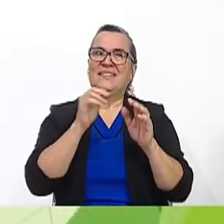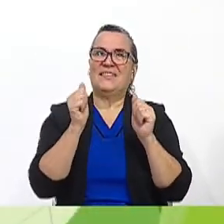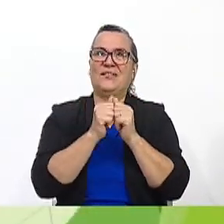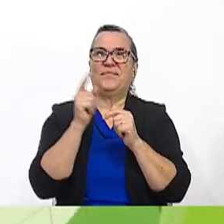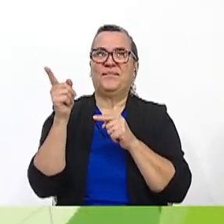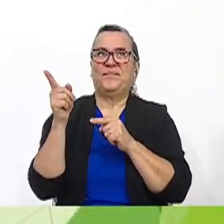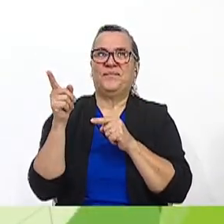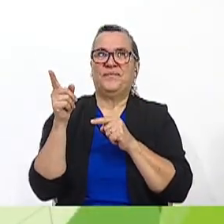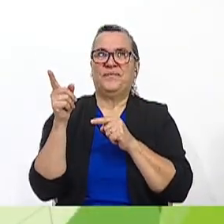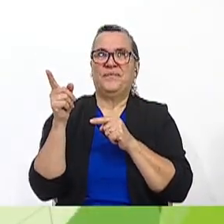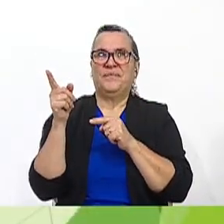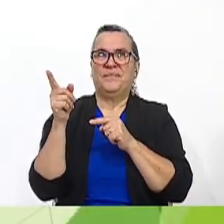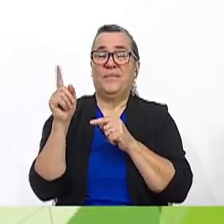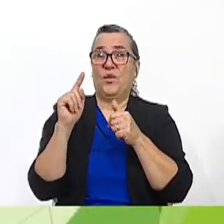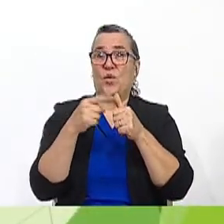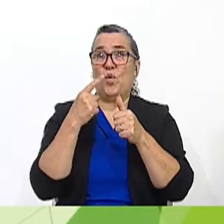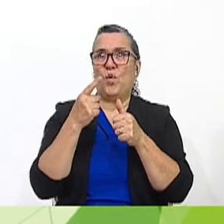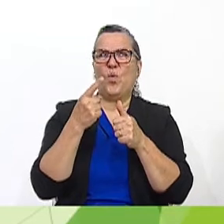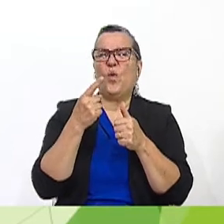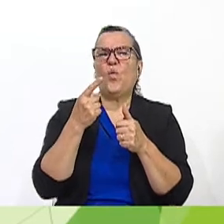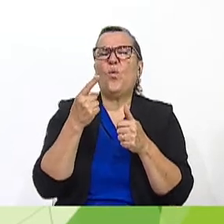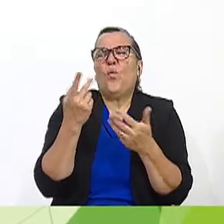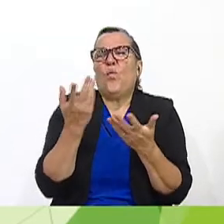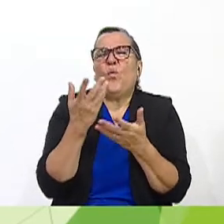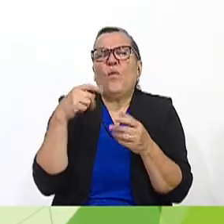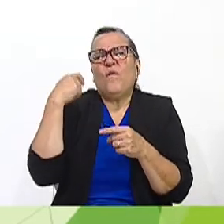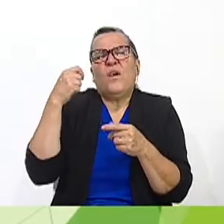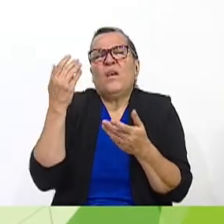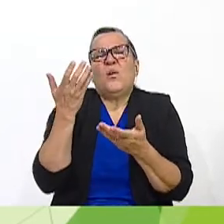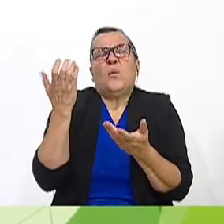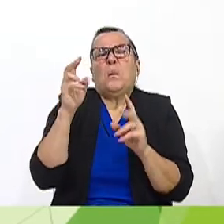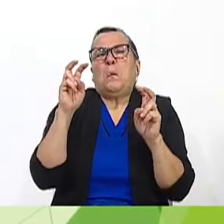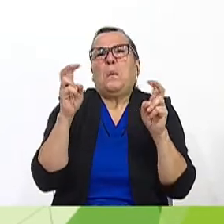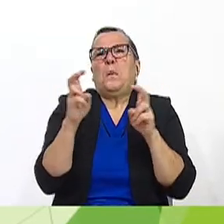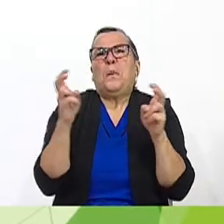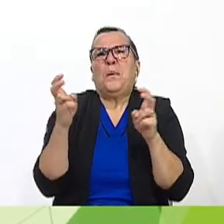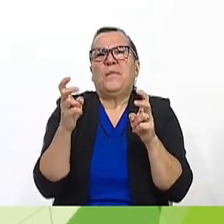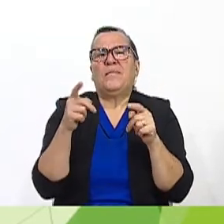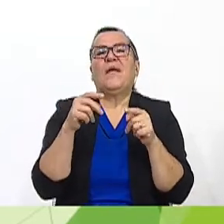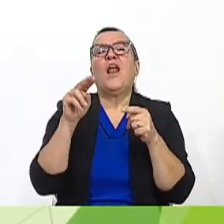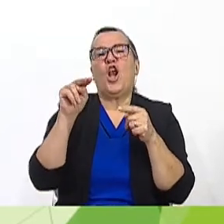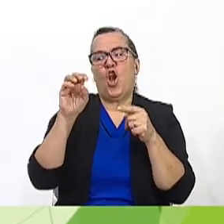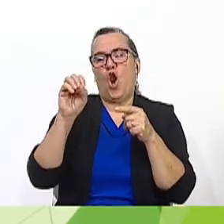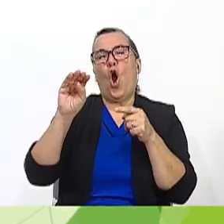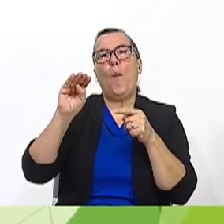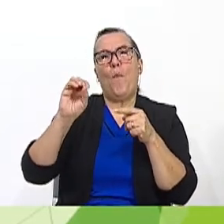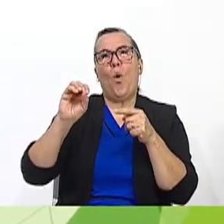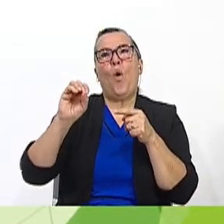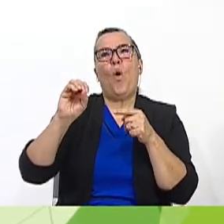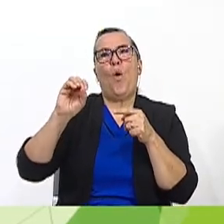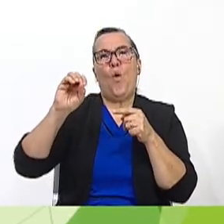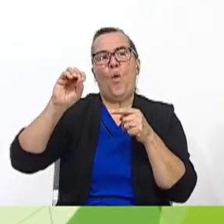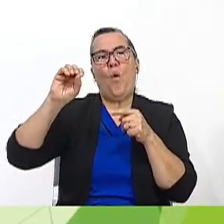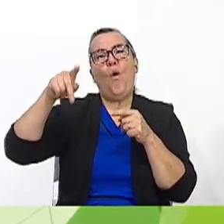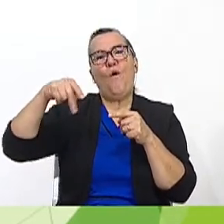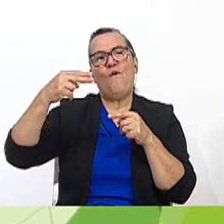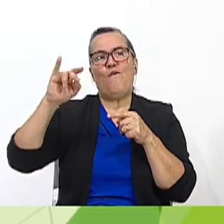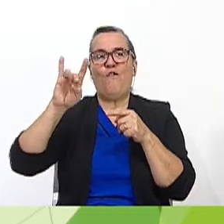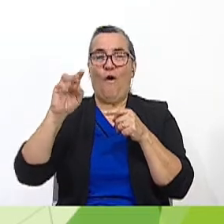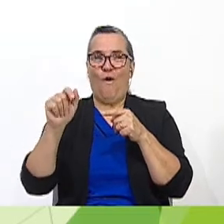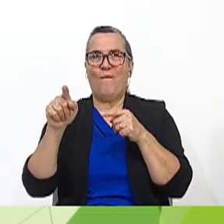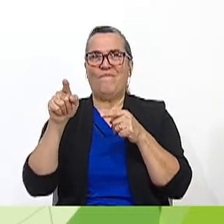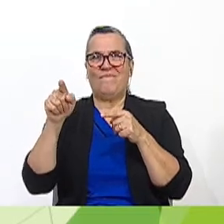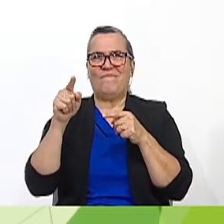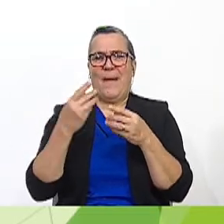Okay. Number one. What is the video about? It is about nomophobia. Very